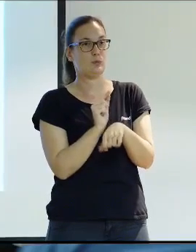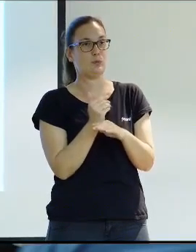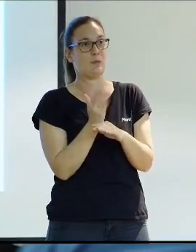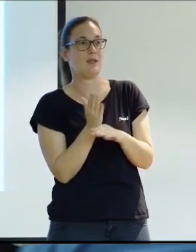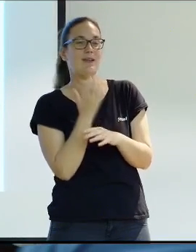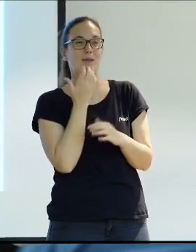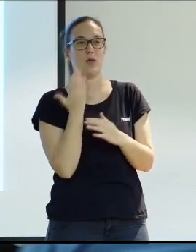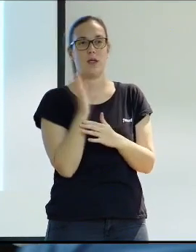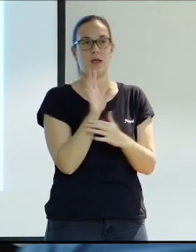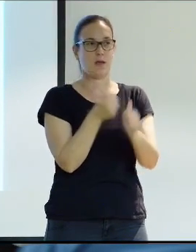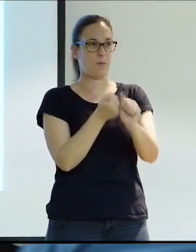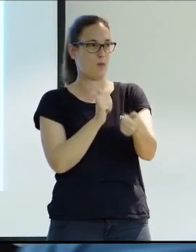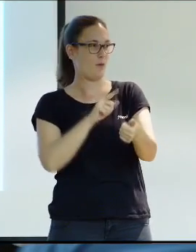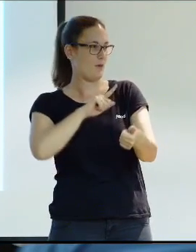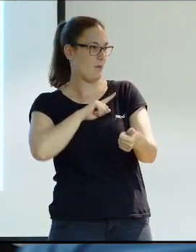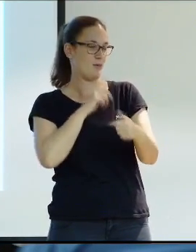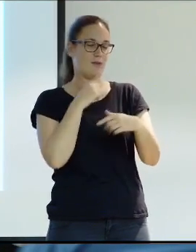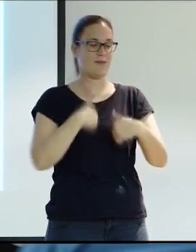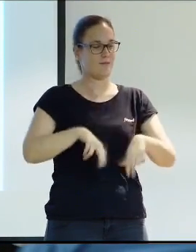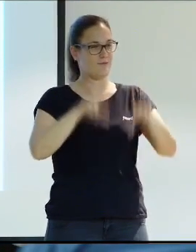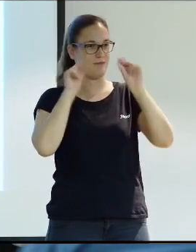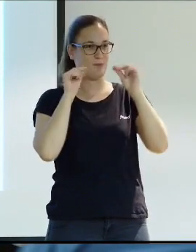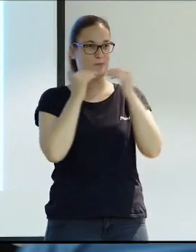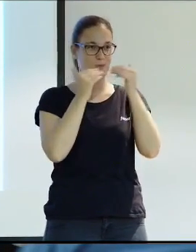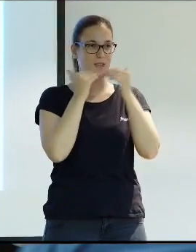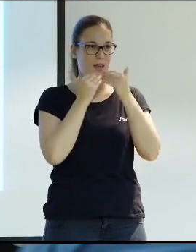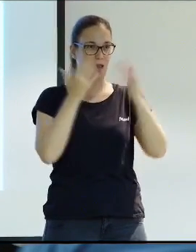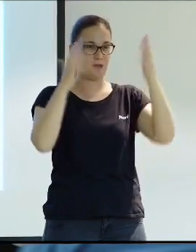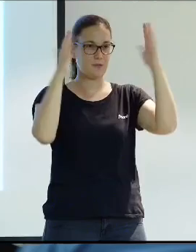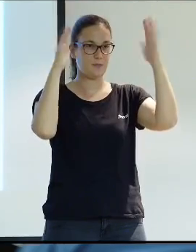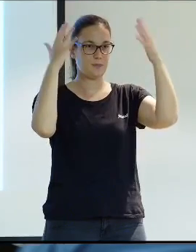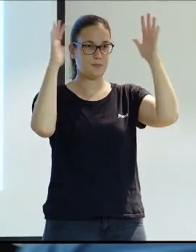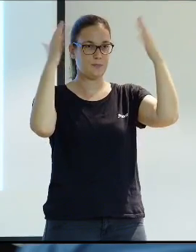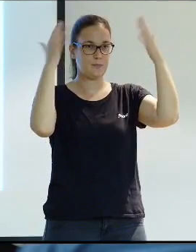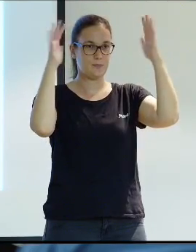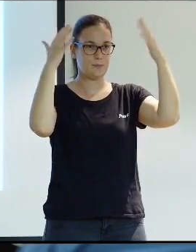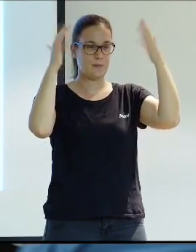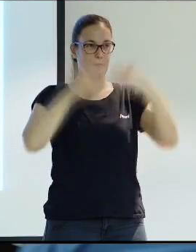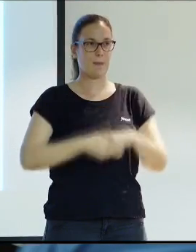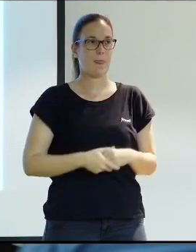And I have to give an example and keep to my time limit, so here I conclude, and thank you very much.